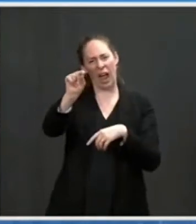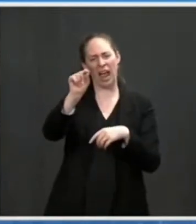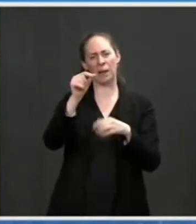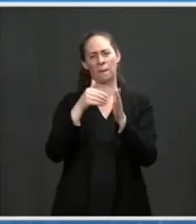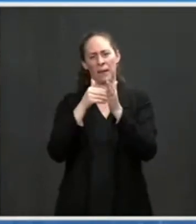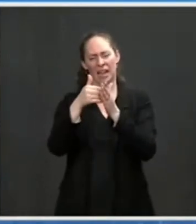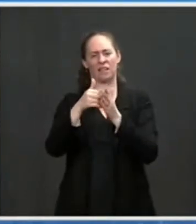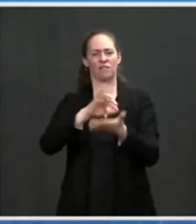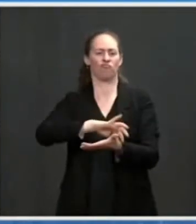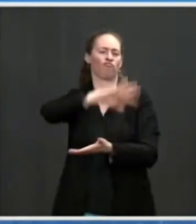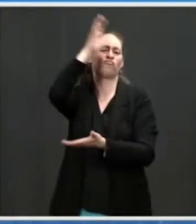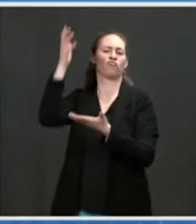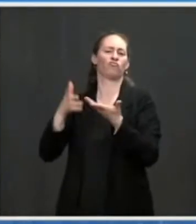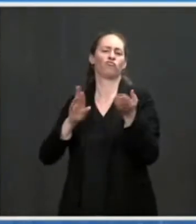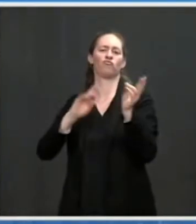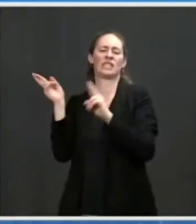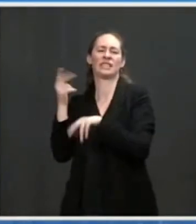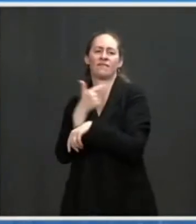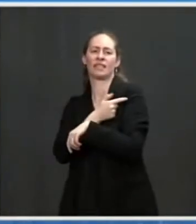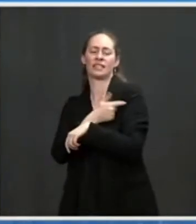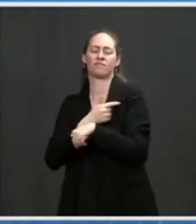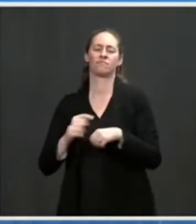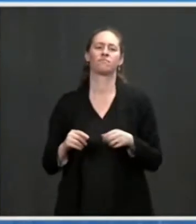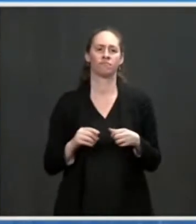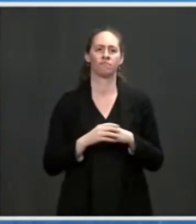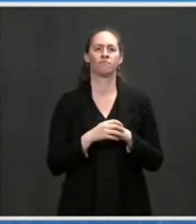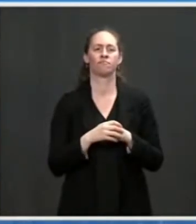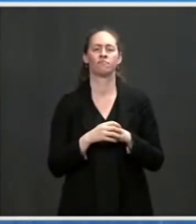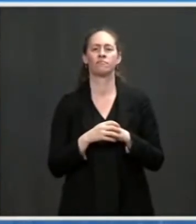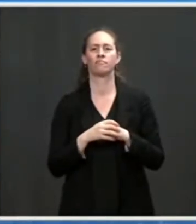Next question. Next, we'll go to Caitlin Collins at CNN.